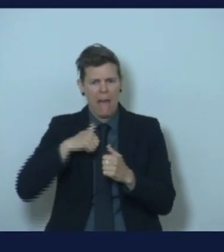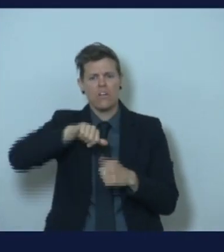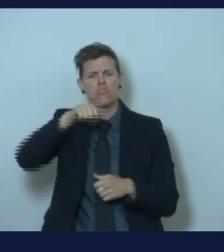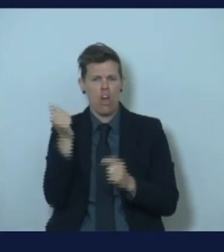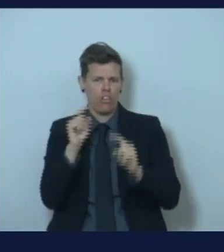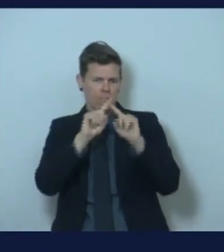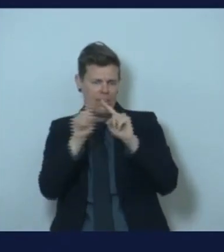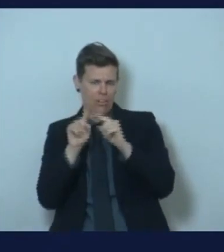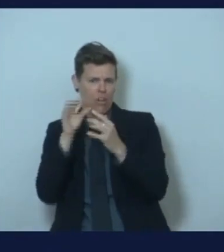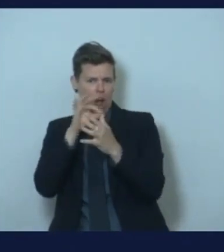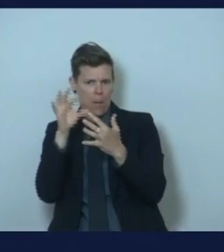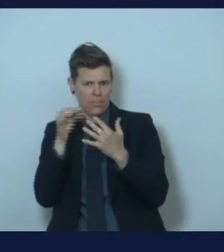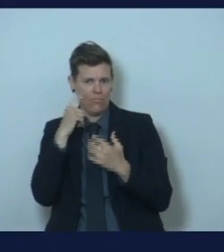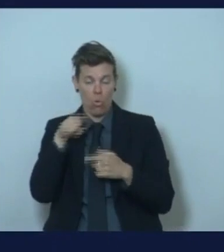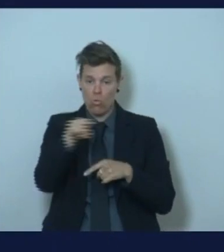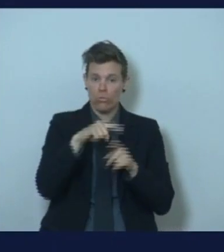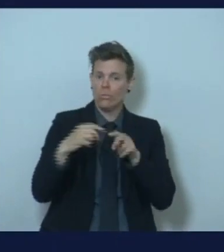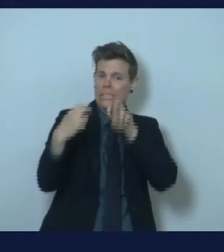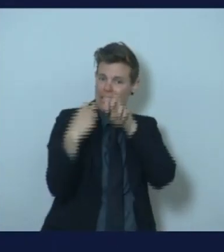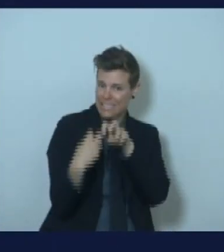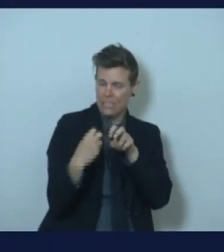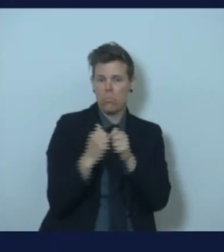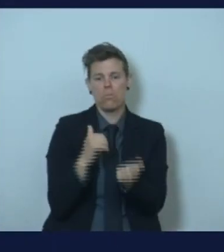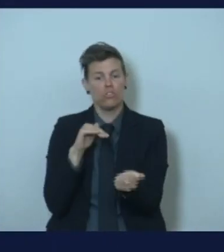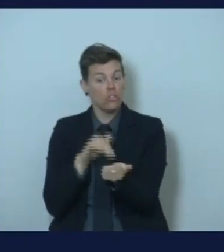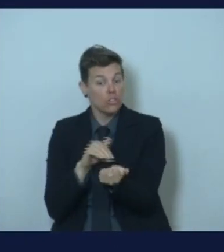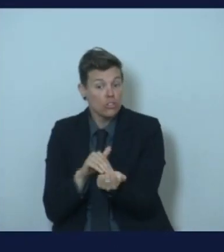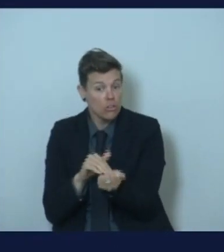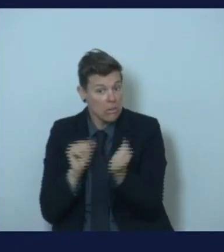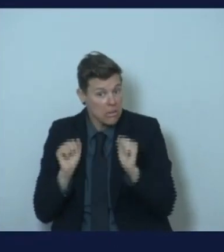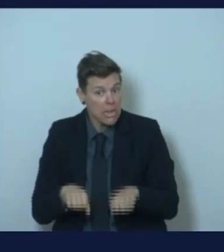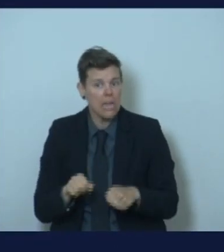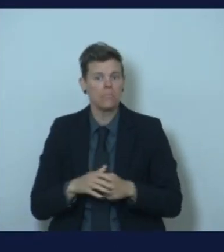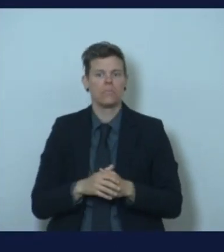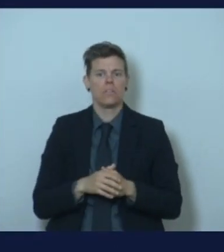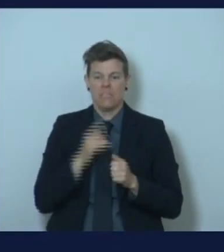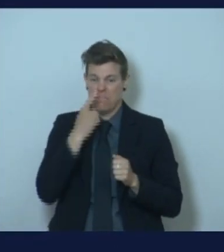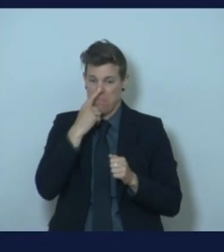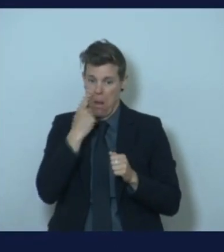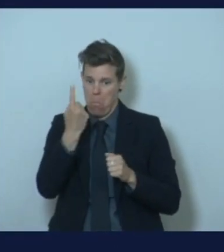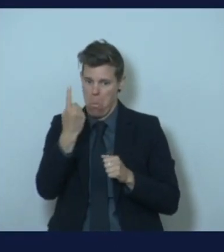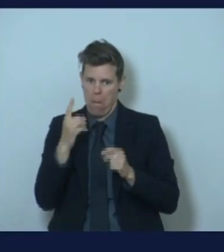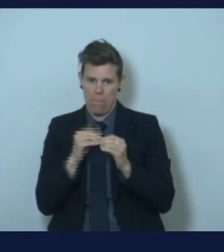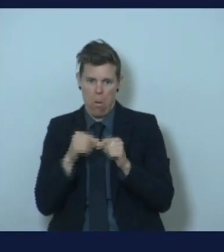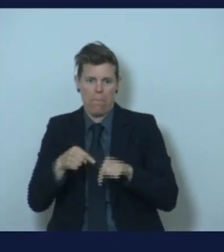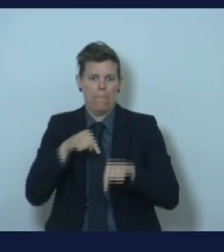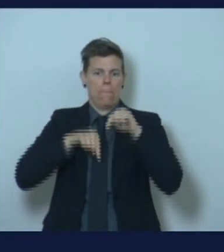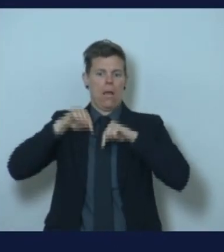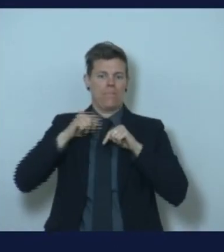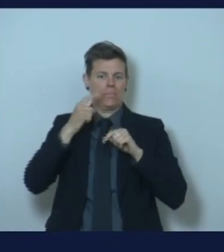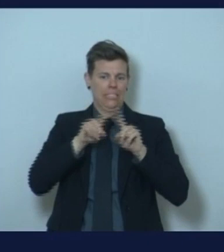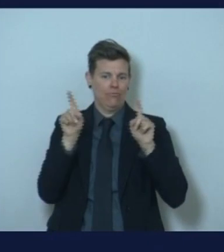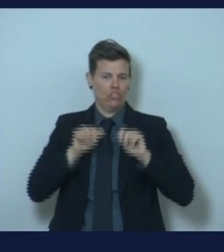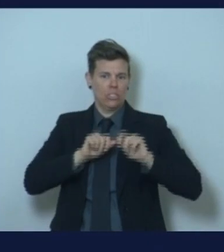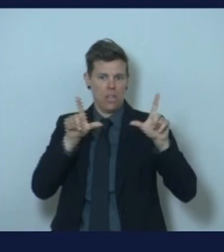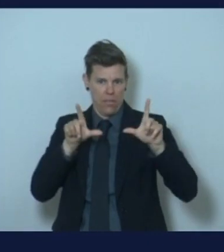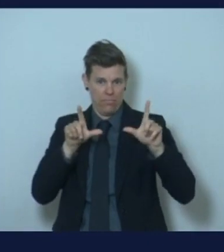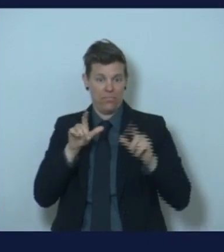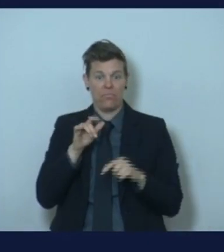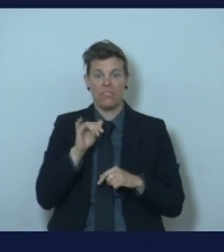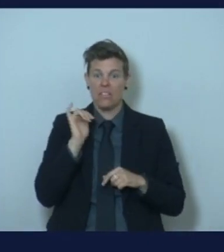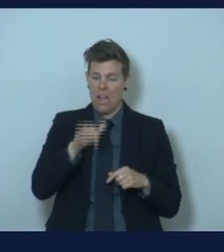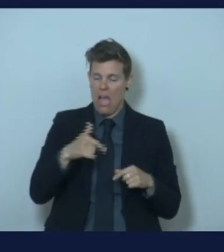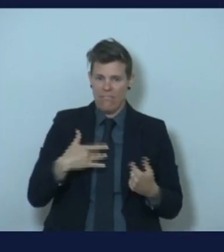to go back a slide, which is, okay, what else would help with that sense of isolation, right, and